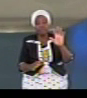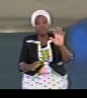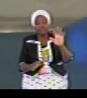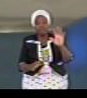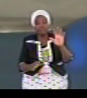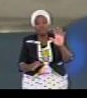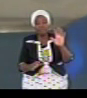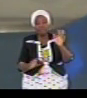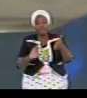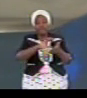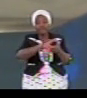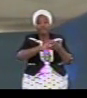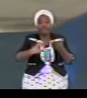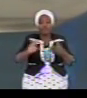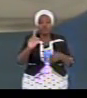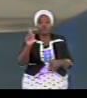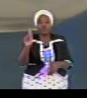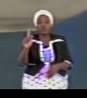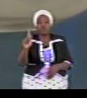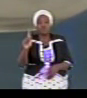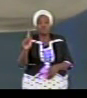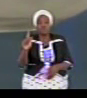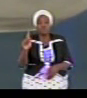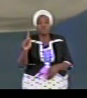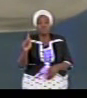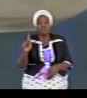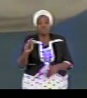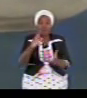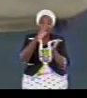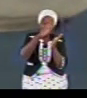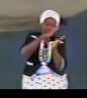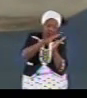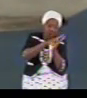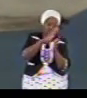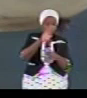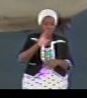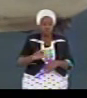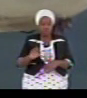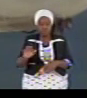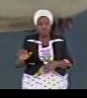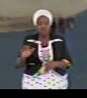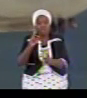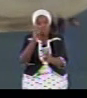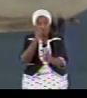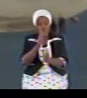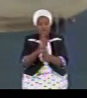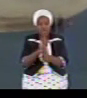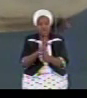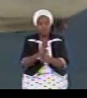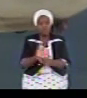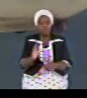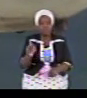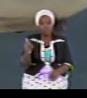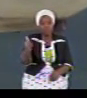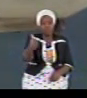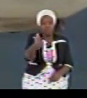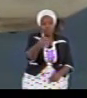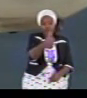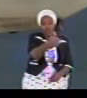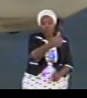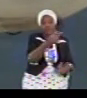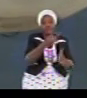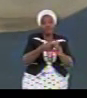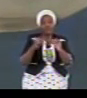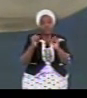from verse 21. Little children, keep yourselves from